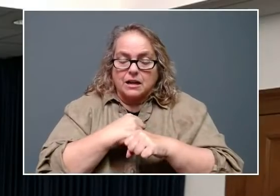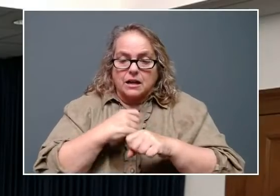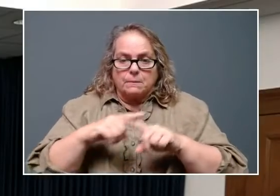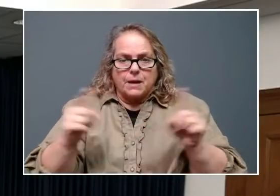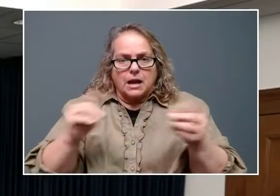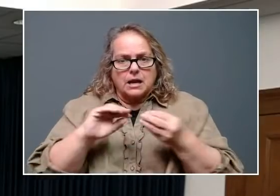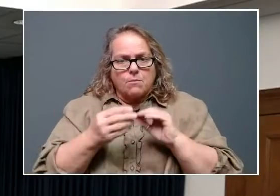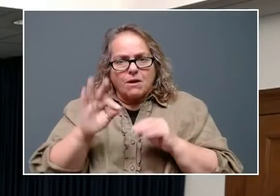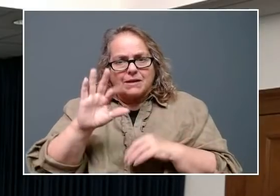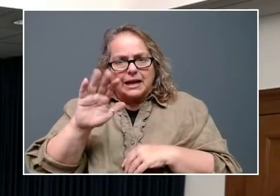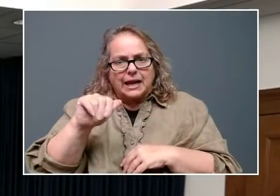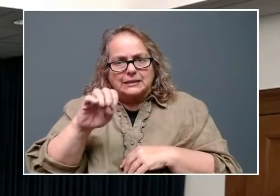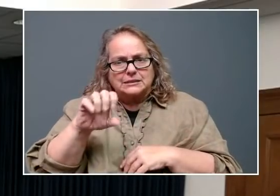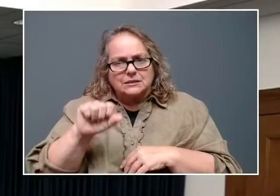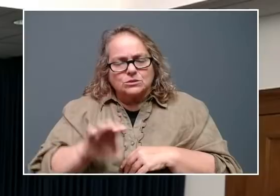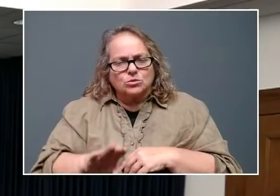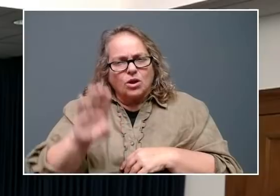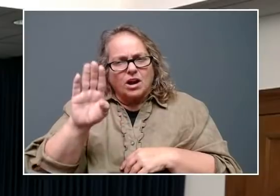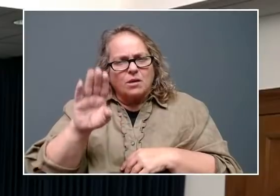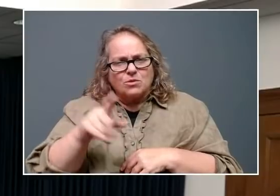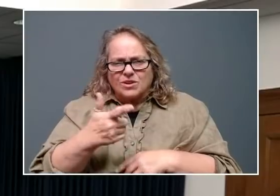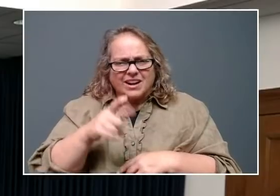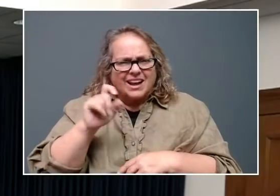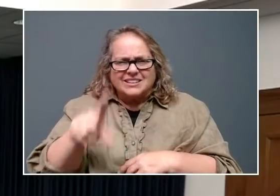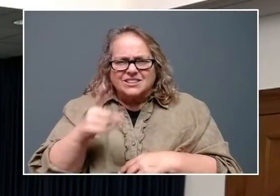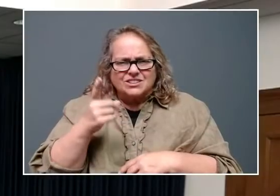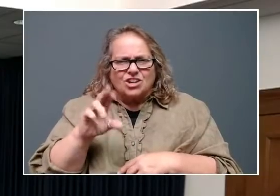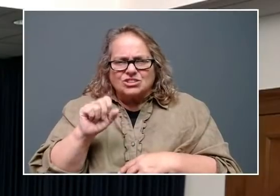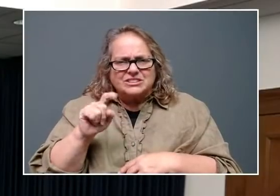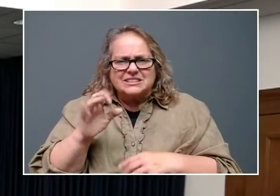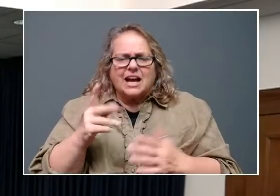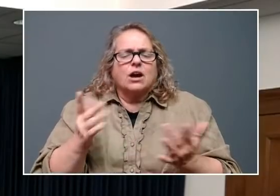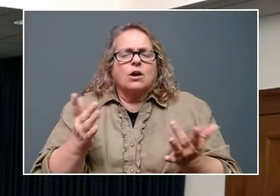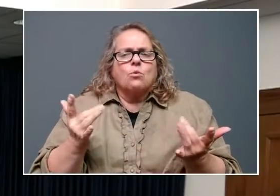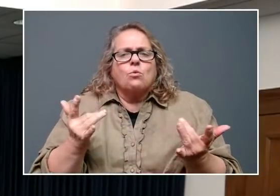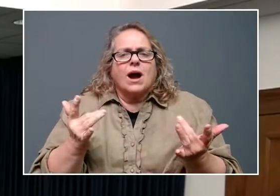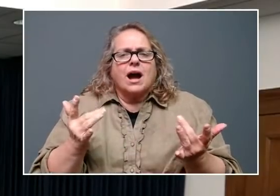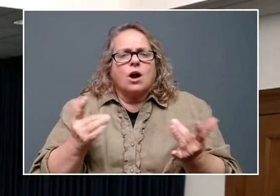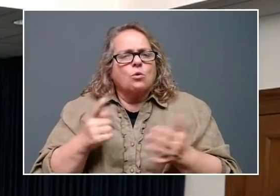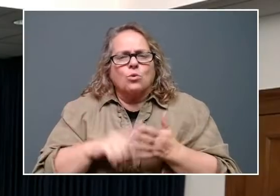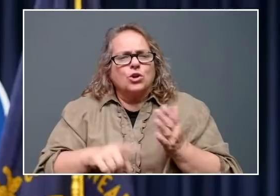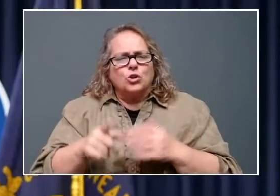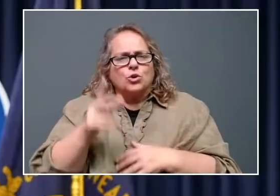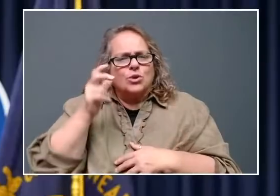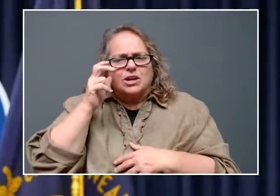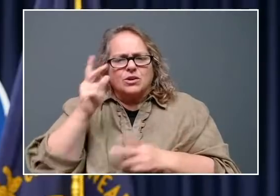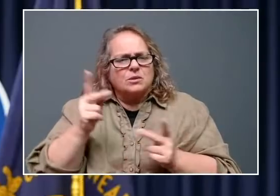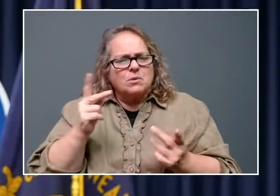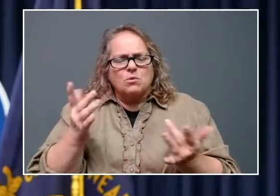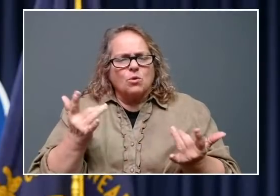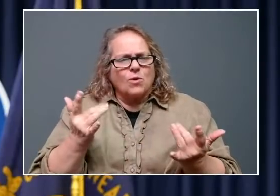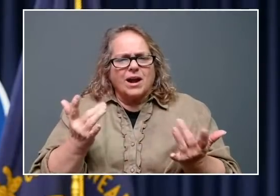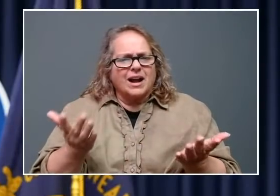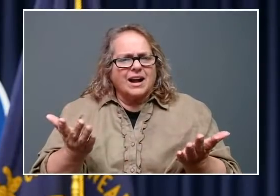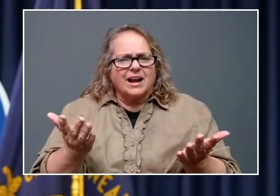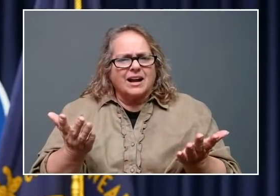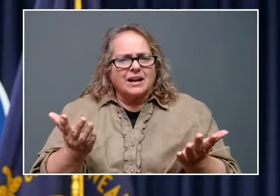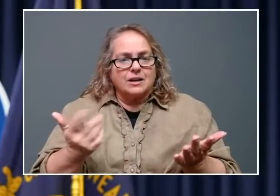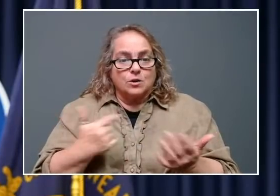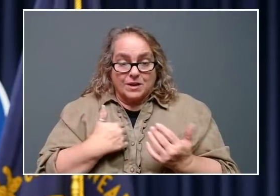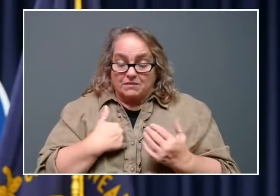I'm sure you probably asked Dr. Stack, what's with this? What are you hearing from the health experts? Yeah, so we have all these